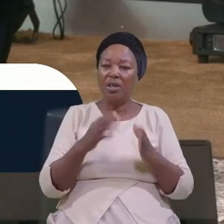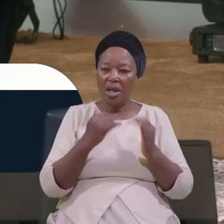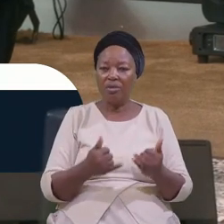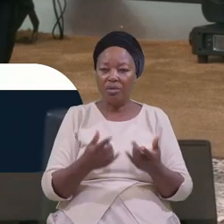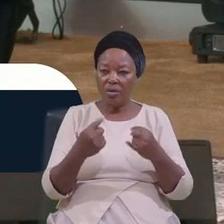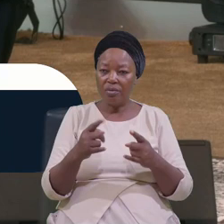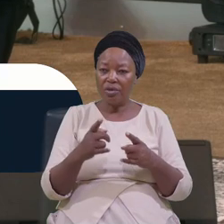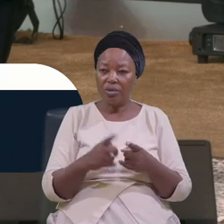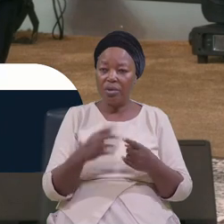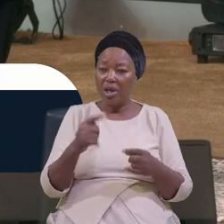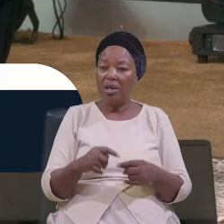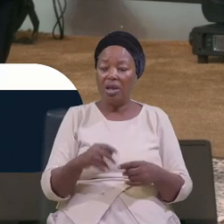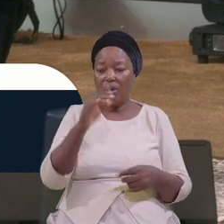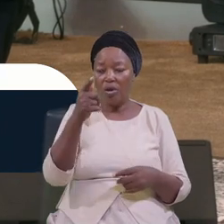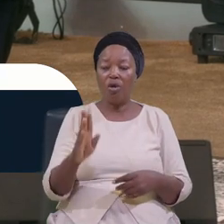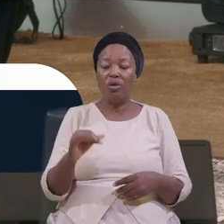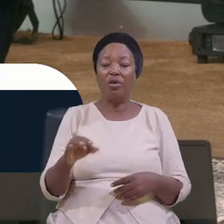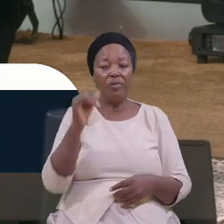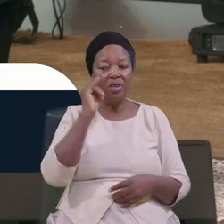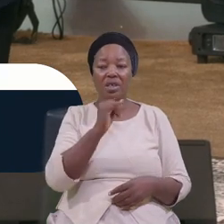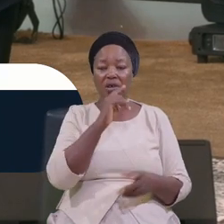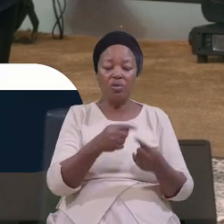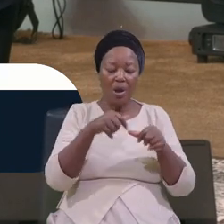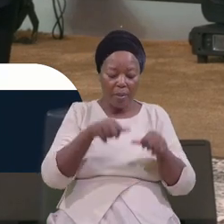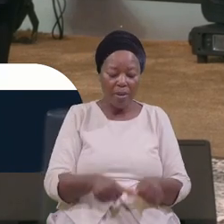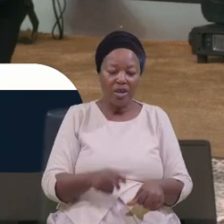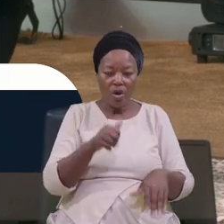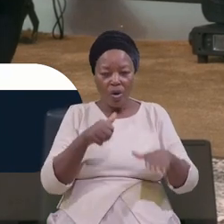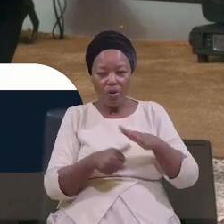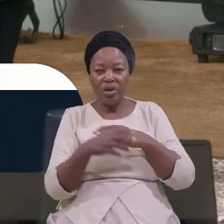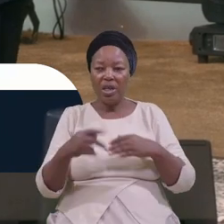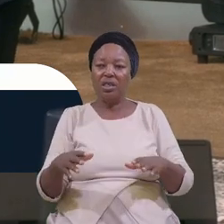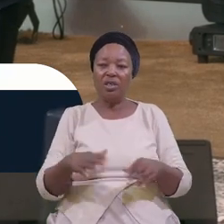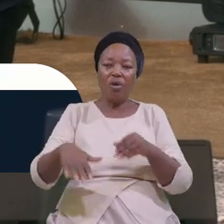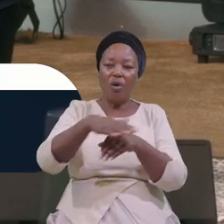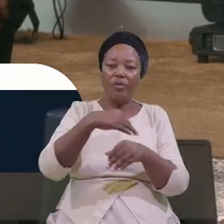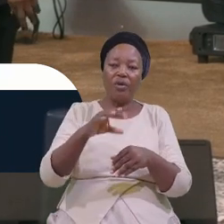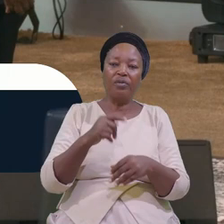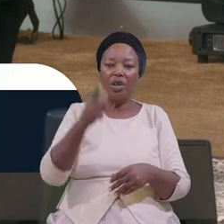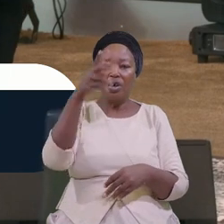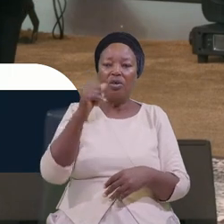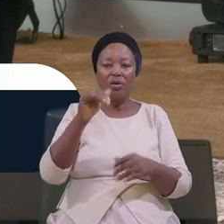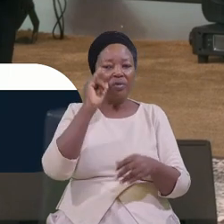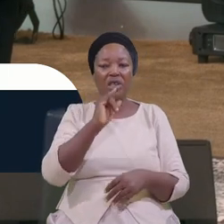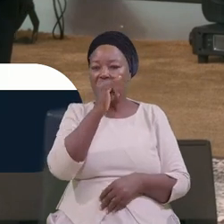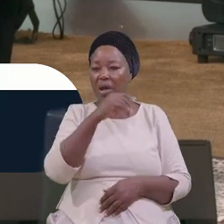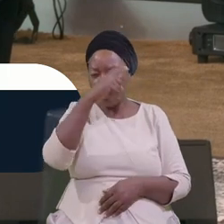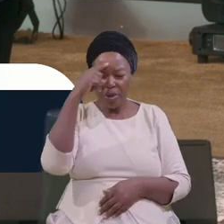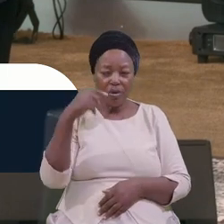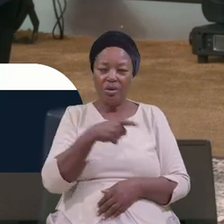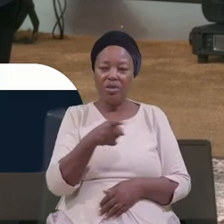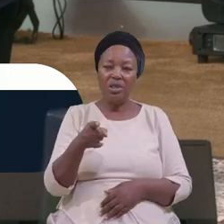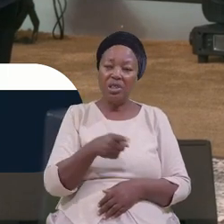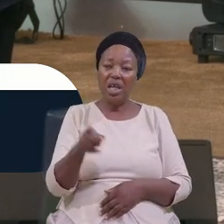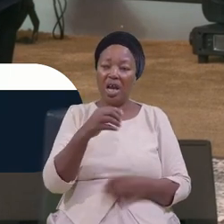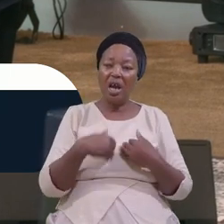to abide under the cover, the covering, the shadow of the wings of the God of Israel, because ye have